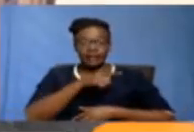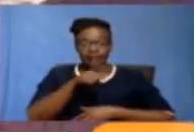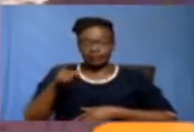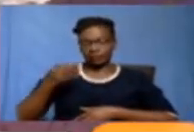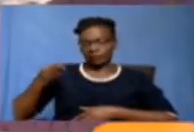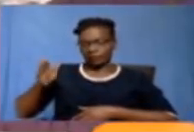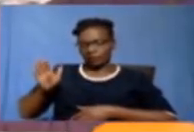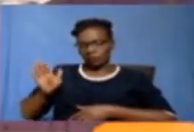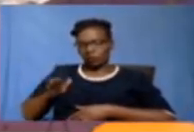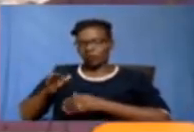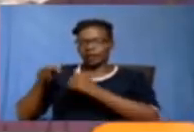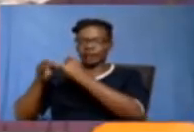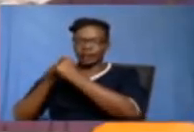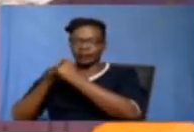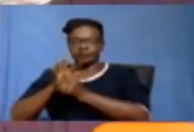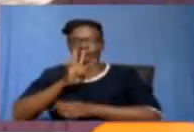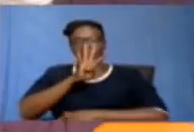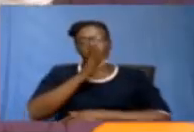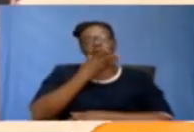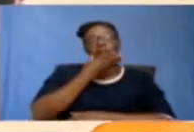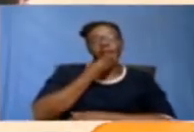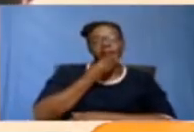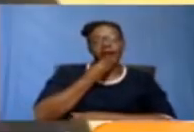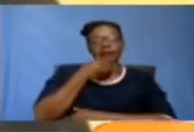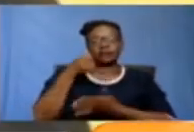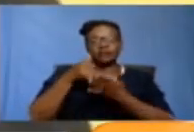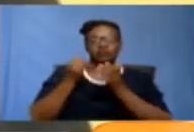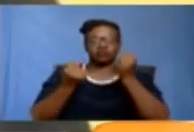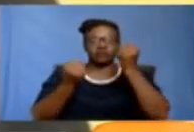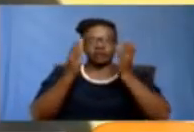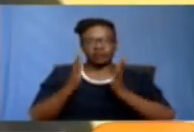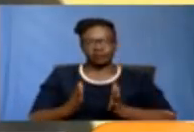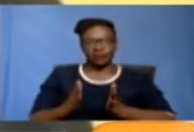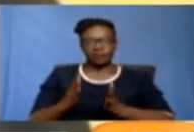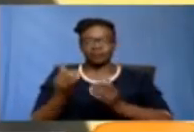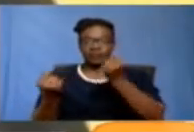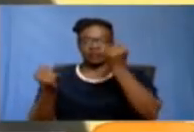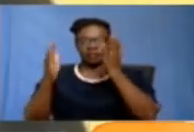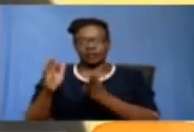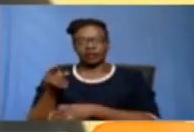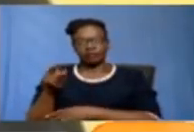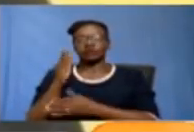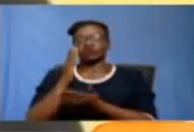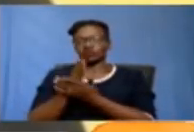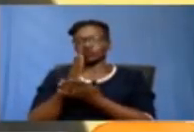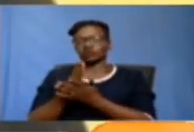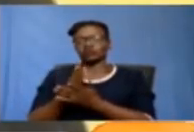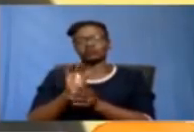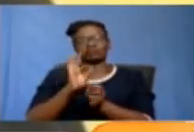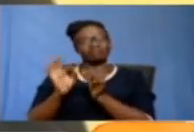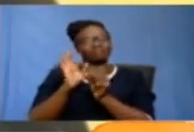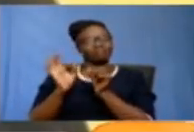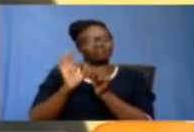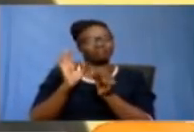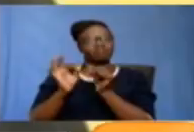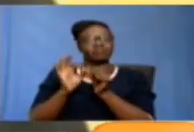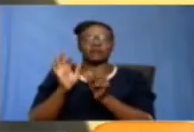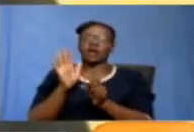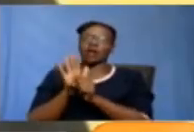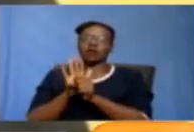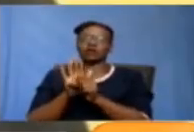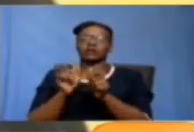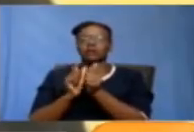the other 4 were men, including the driver of the bus. The driver was a bit faster and